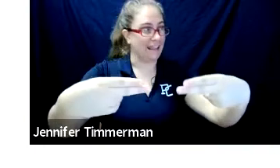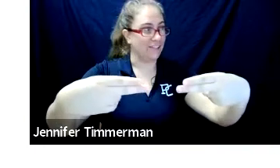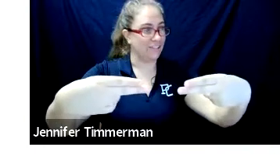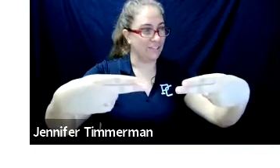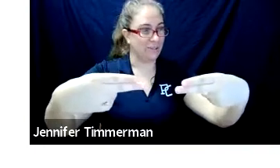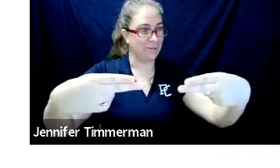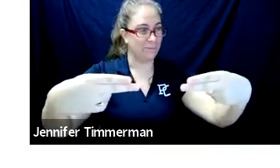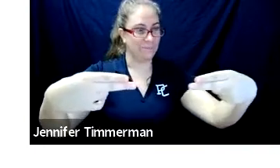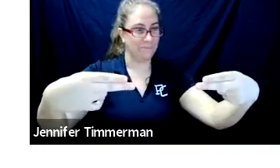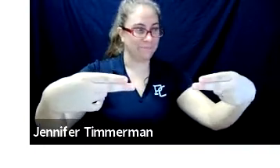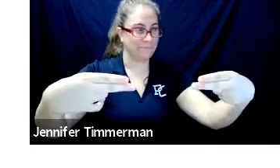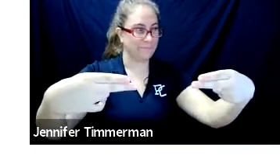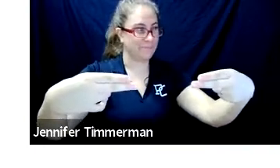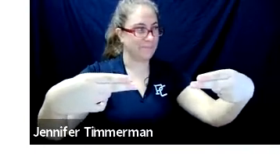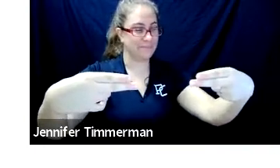H,